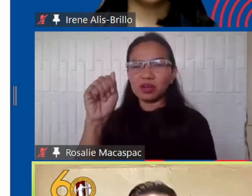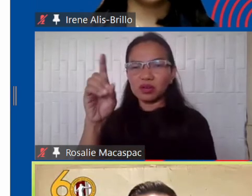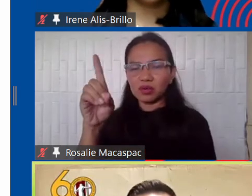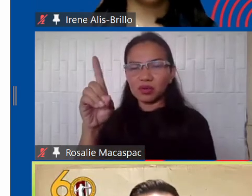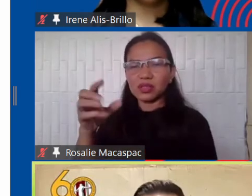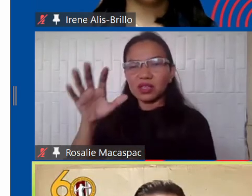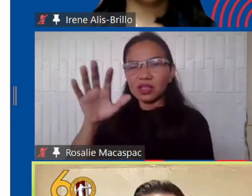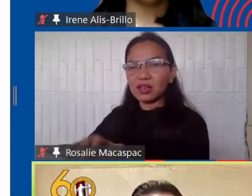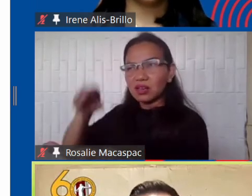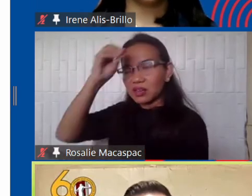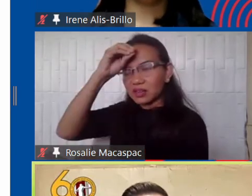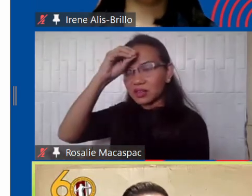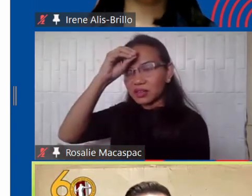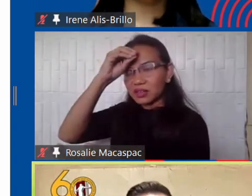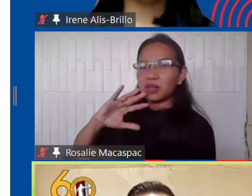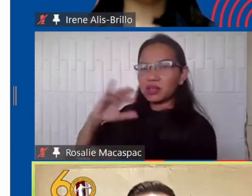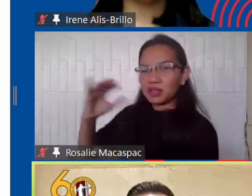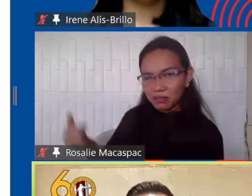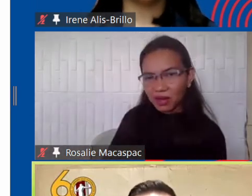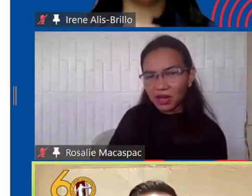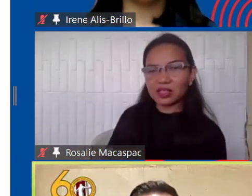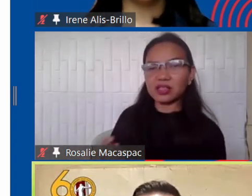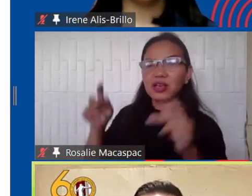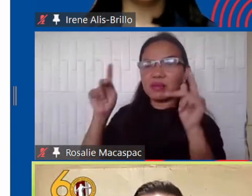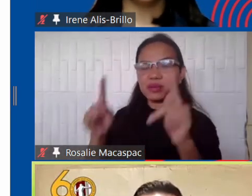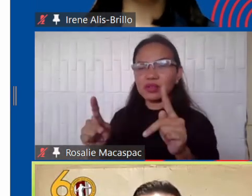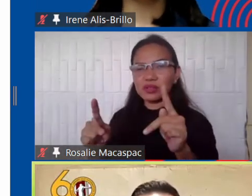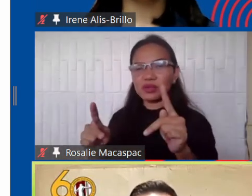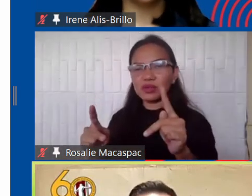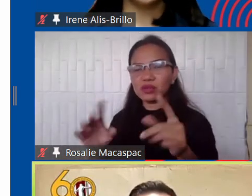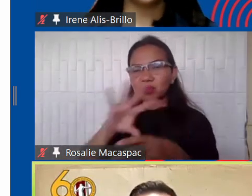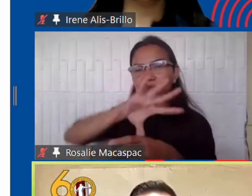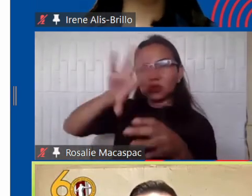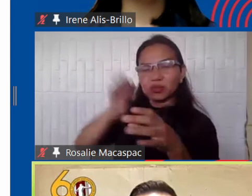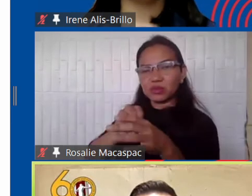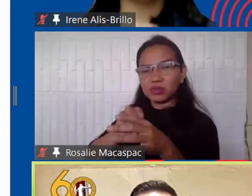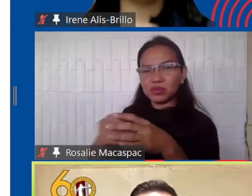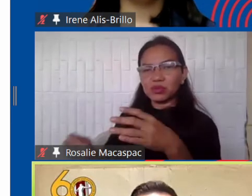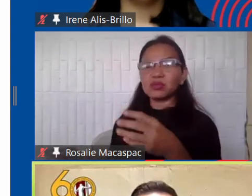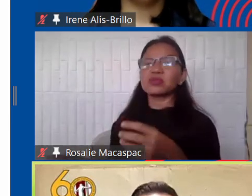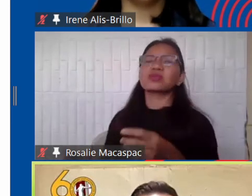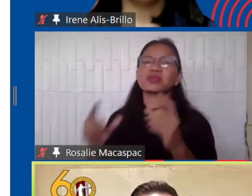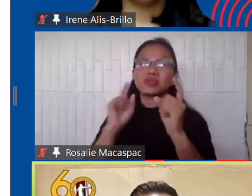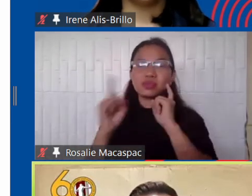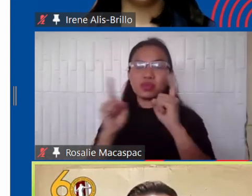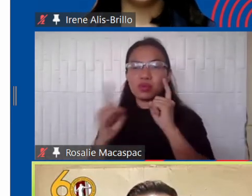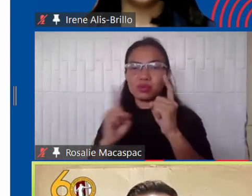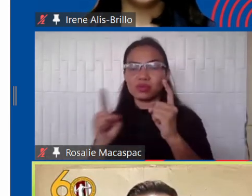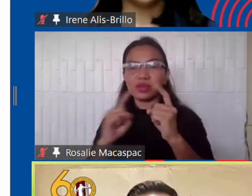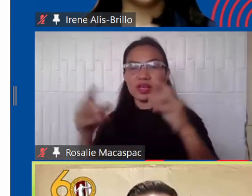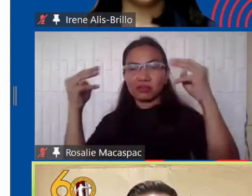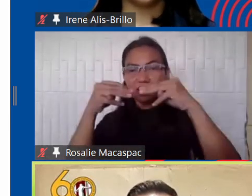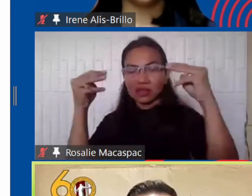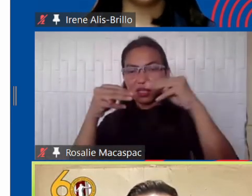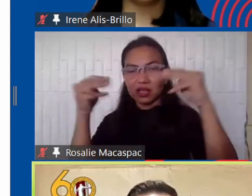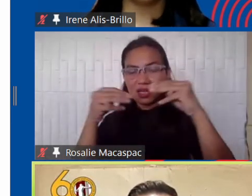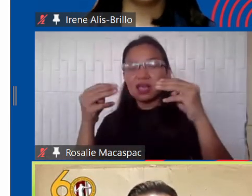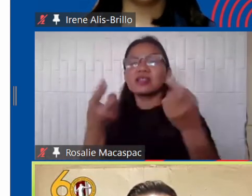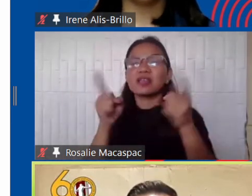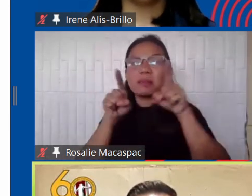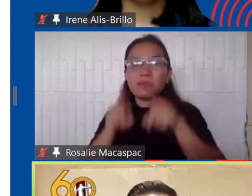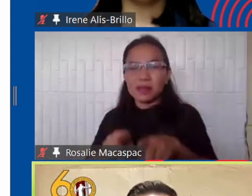then also invite that person to talk to your institution, diba? And that's how these things happen. Like for